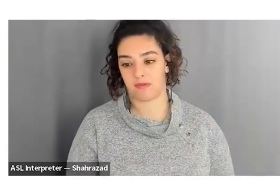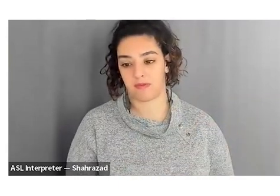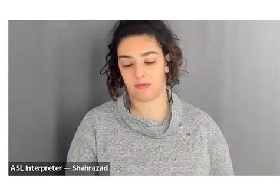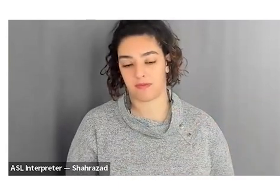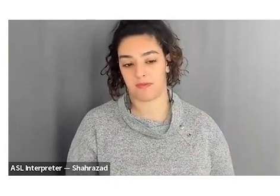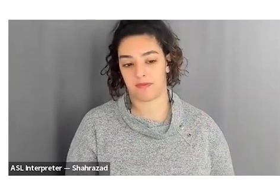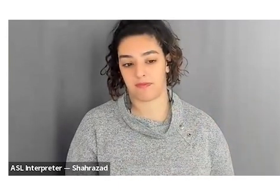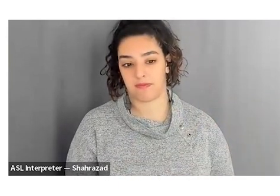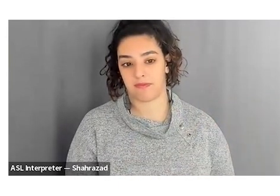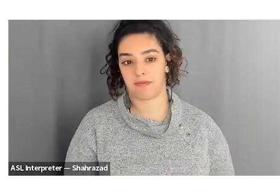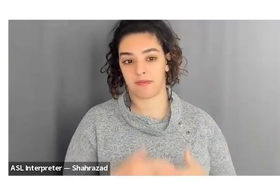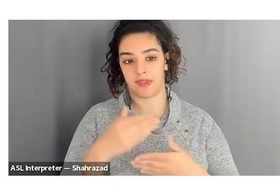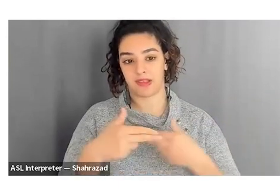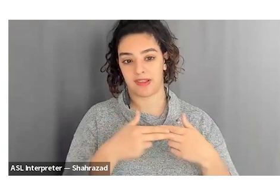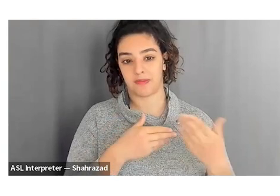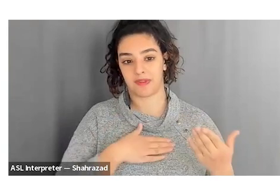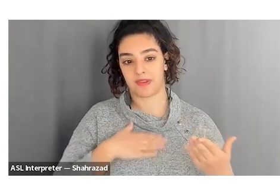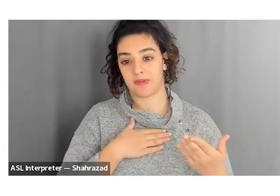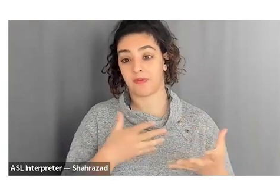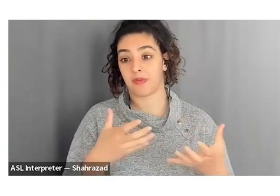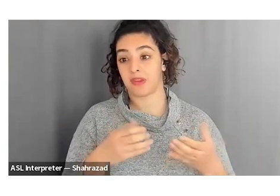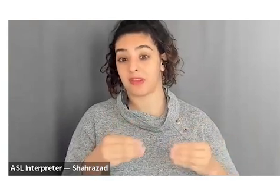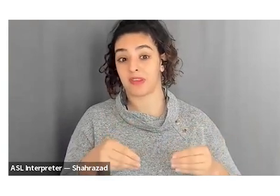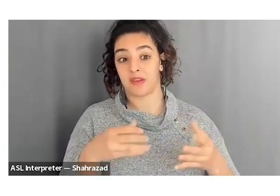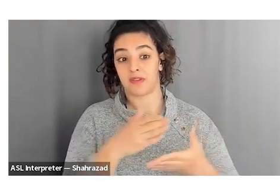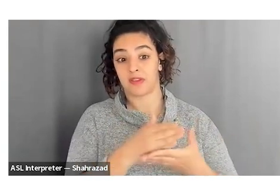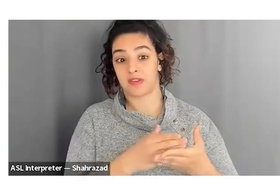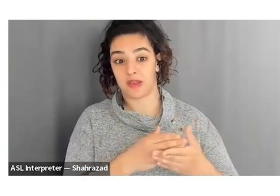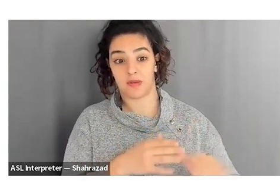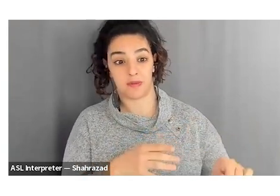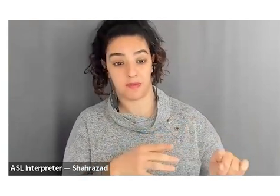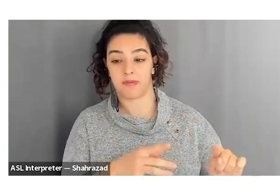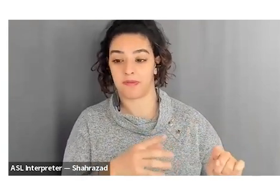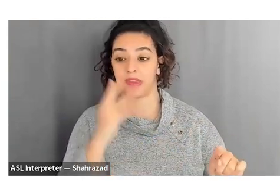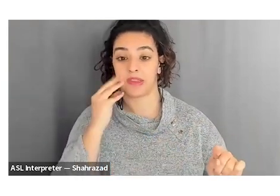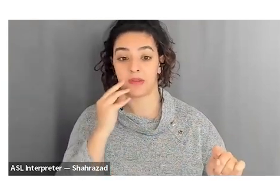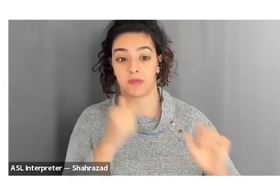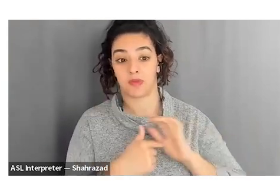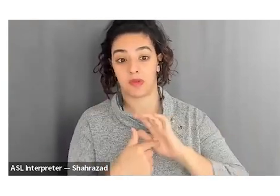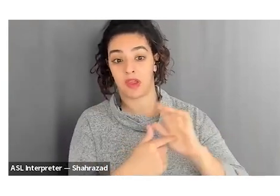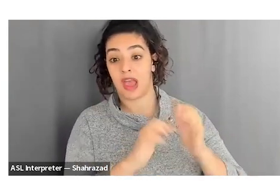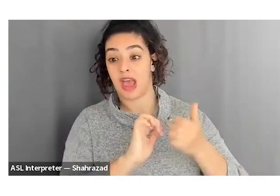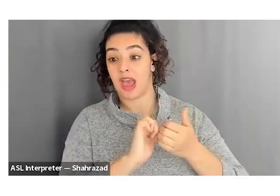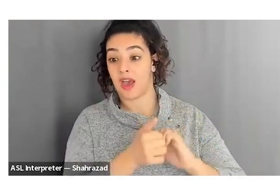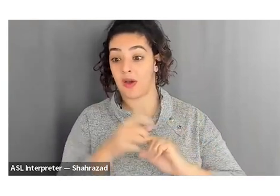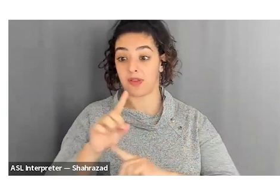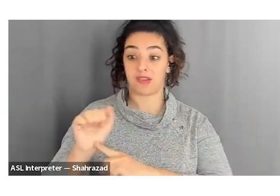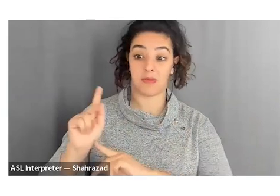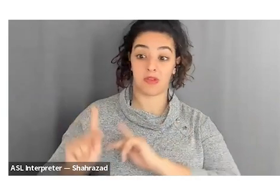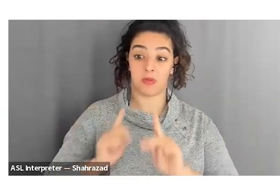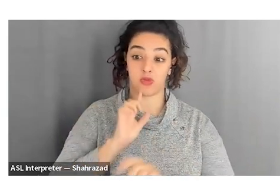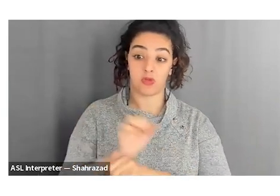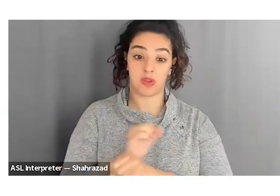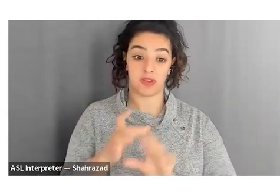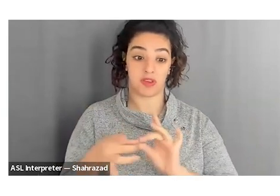And I wanted to give some first-hand lived experience of about what disabled people actually say. And this is a